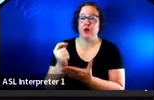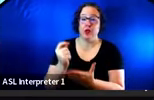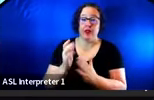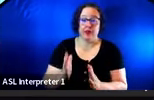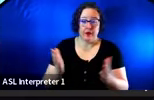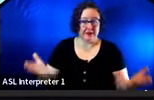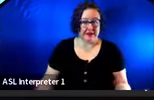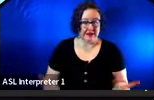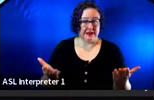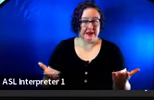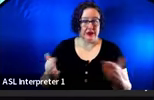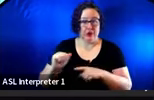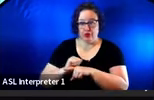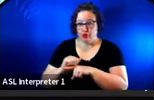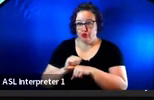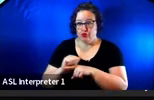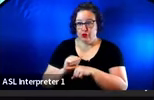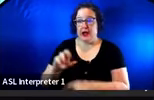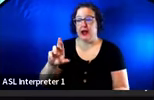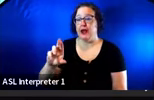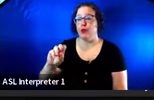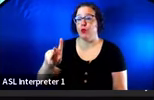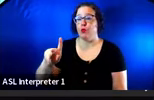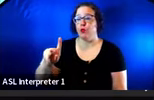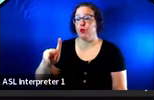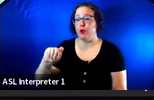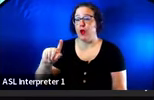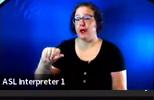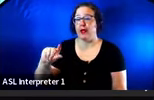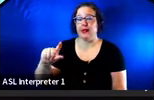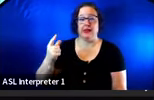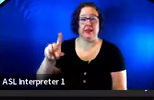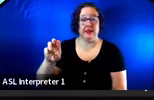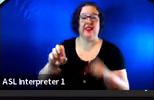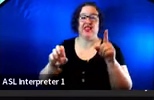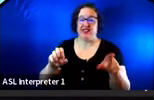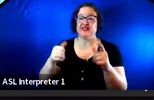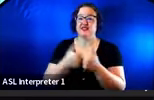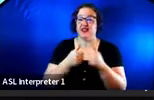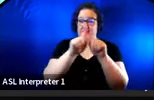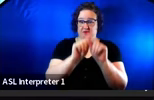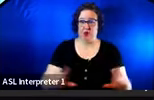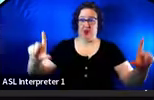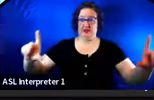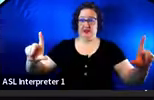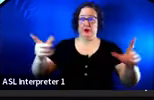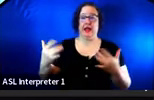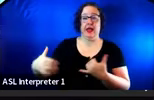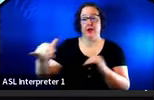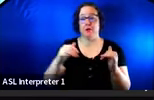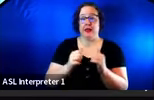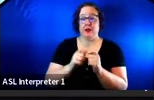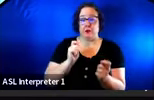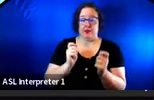here to train them in Rocket League. So the Rocket League is the game that you see on the screen. They're playing with adaptive